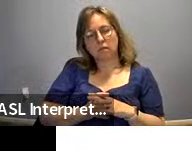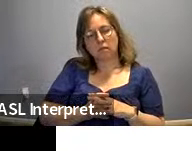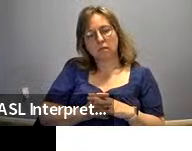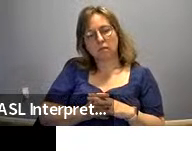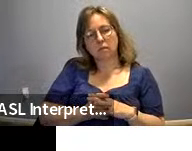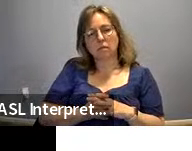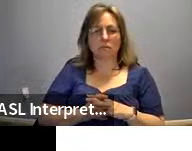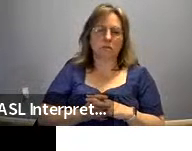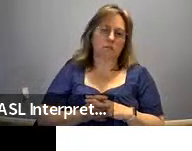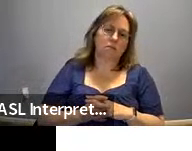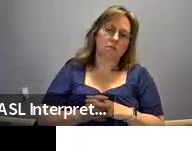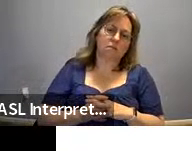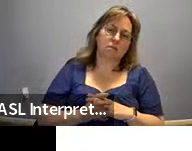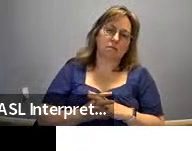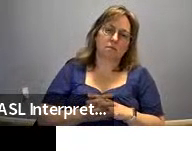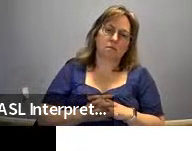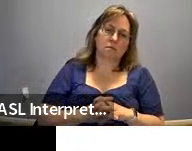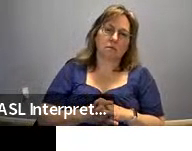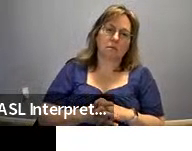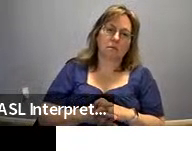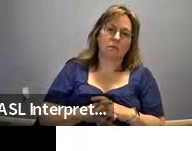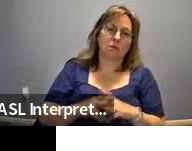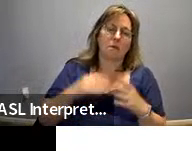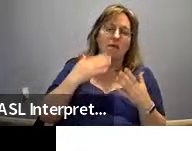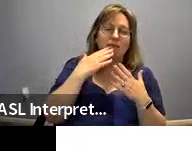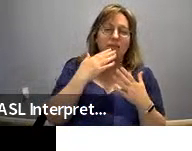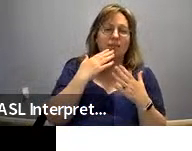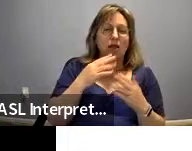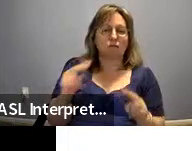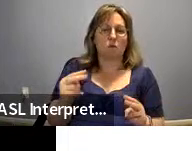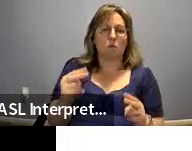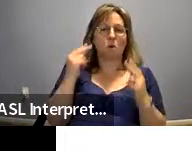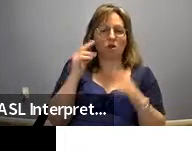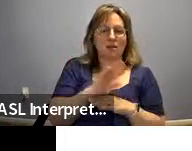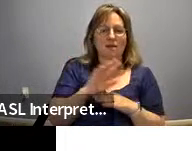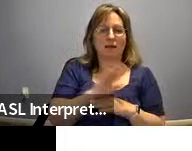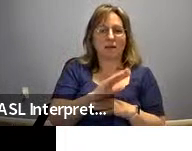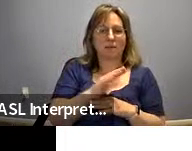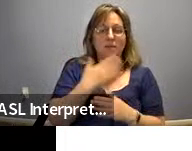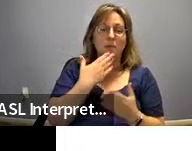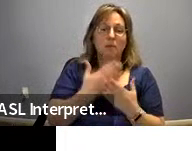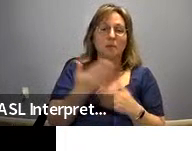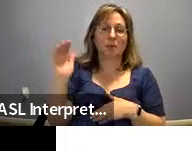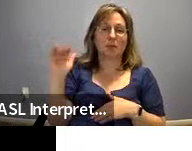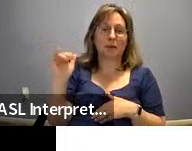Thank you so much for watching this video about the Canvas Parent app, and goodbye.